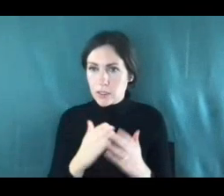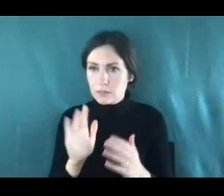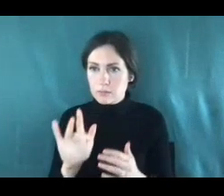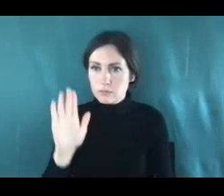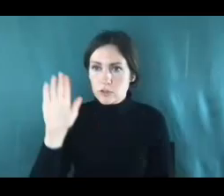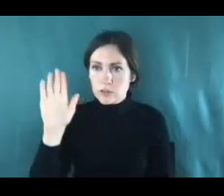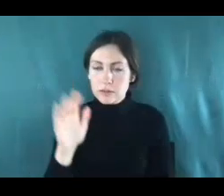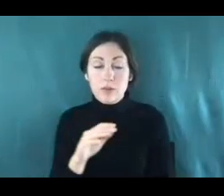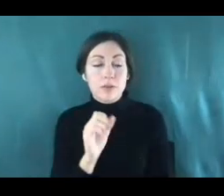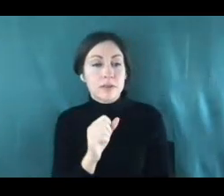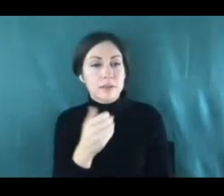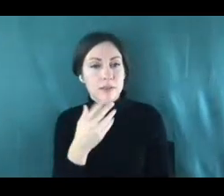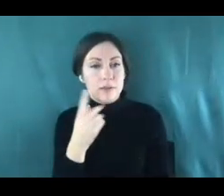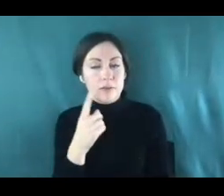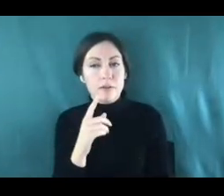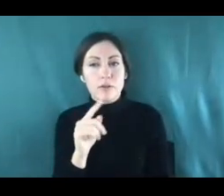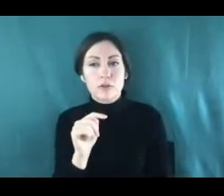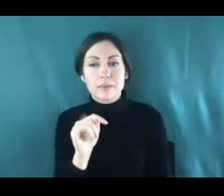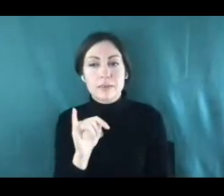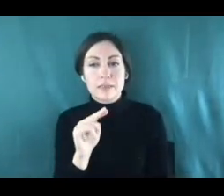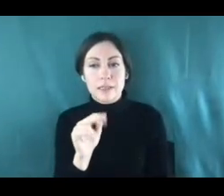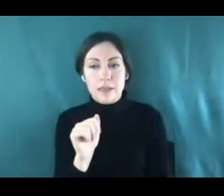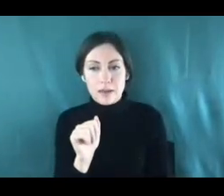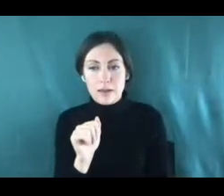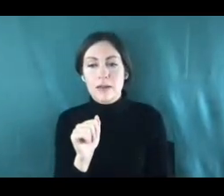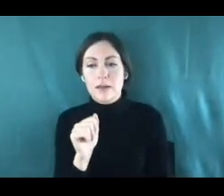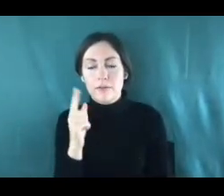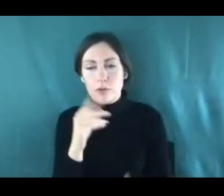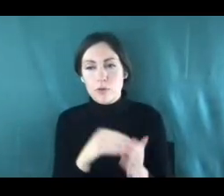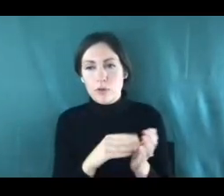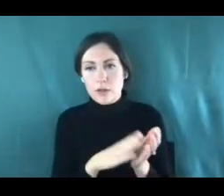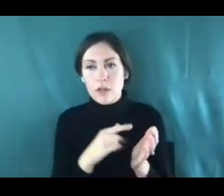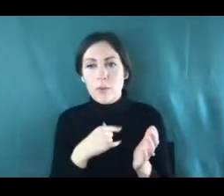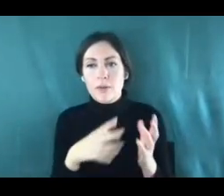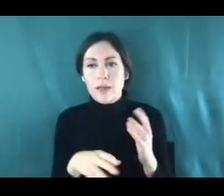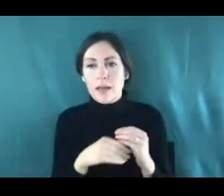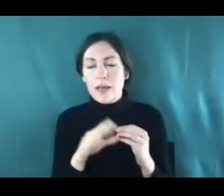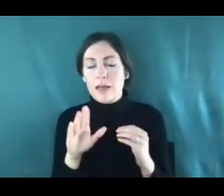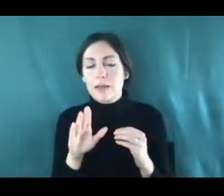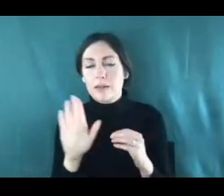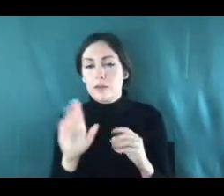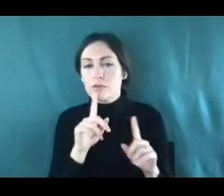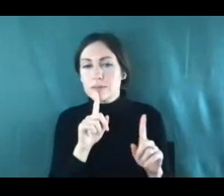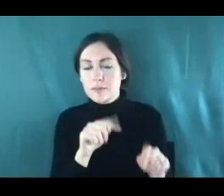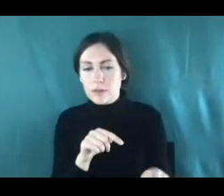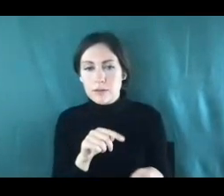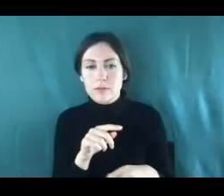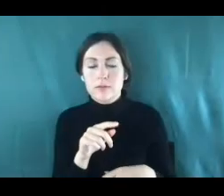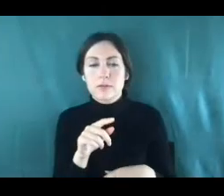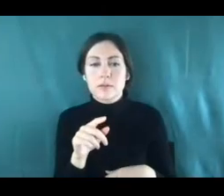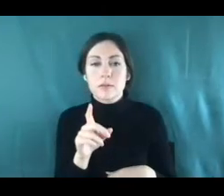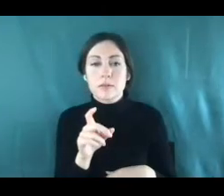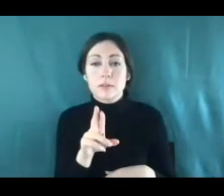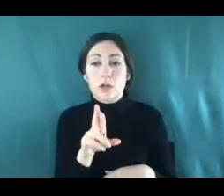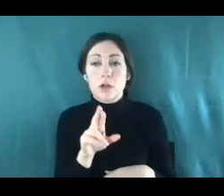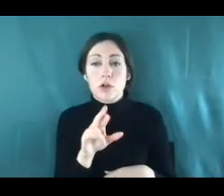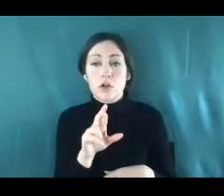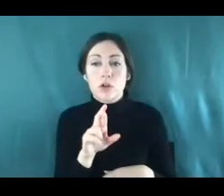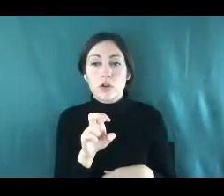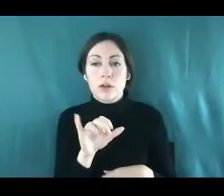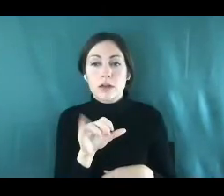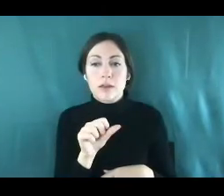you. For the record, Tina Dortch, and I just wanted to just add to Karina's response to that. Dr. Reyes, if you